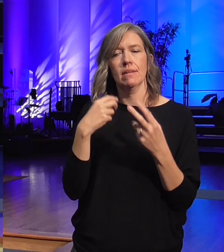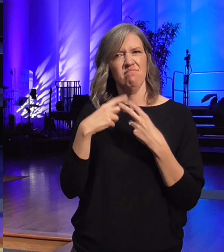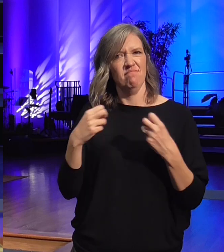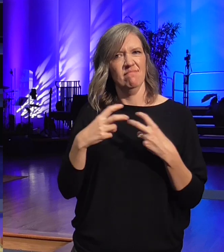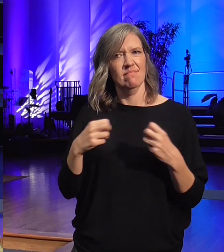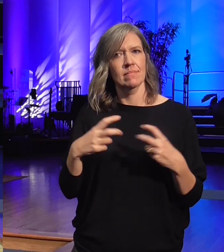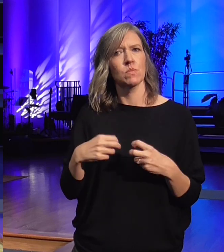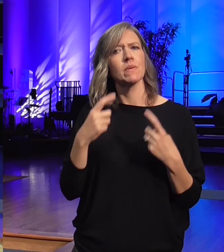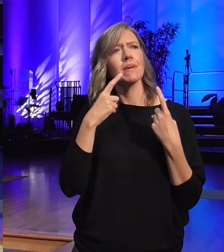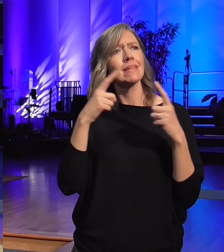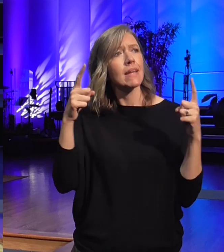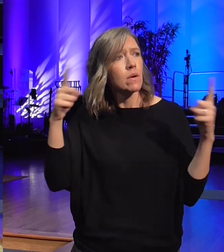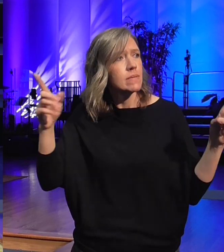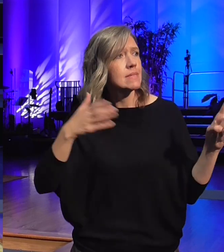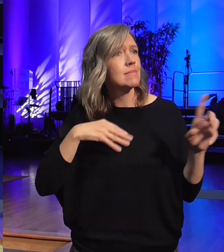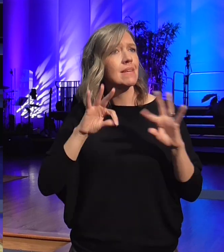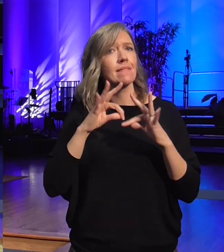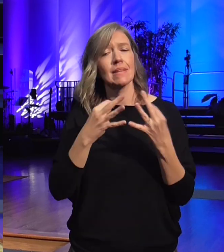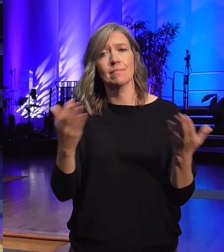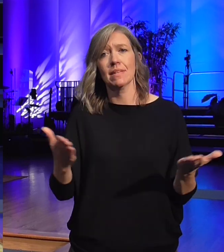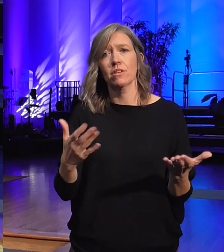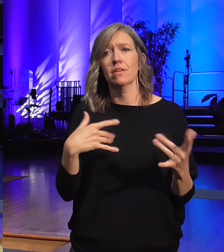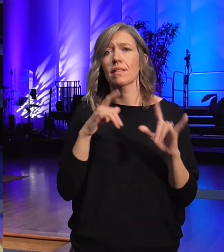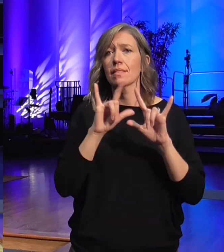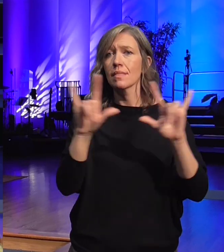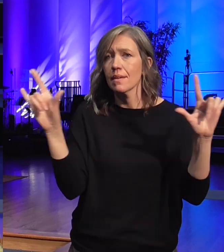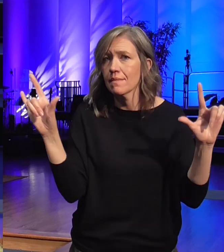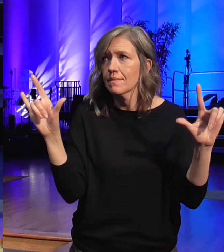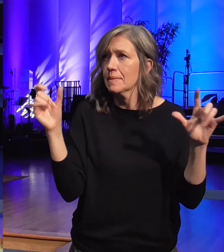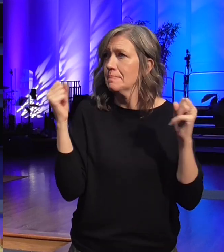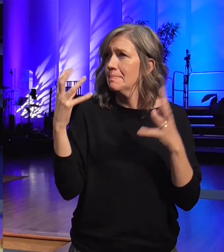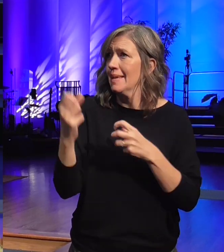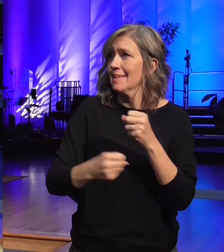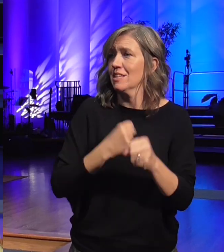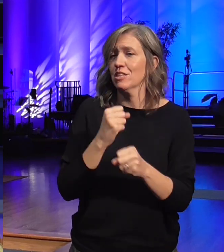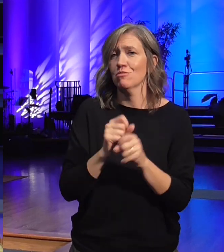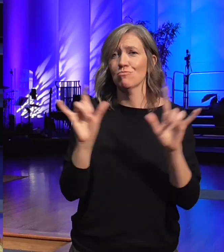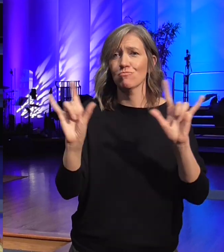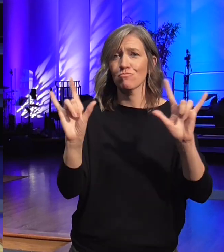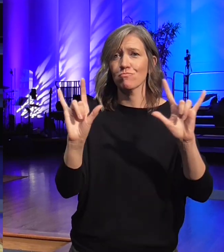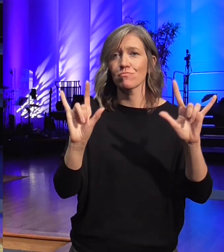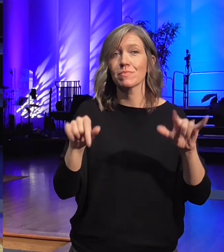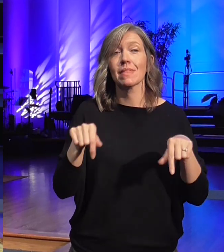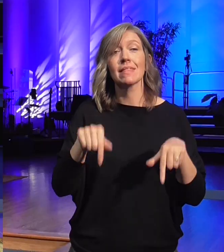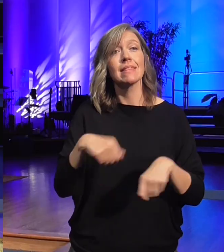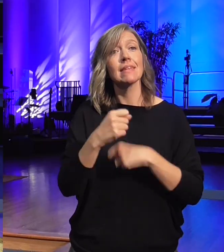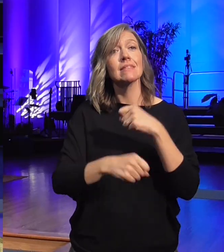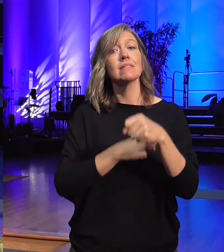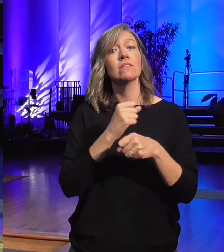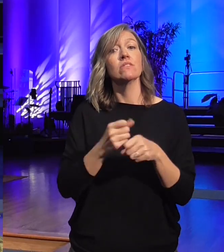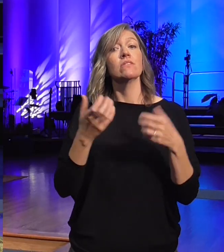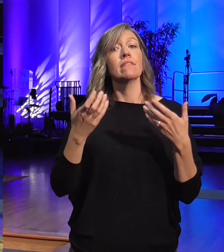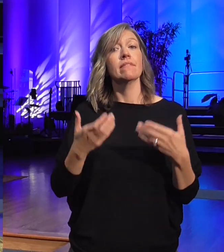to my family here, all of you who I love so much, have for many years, that the end of this year, I'm going to